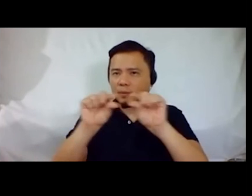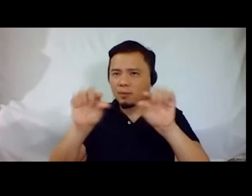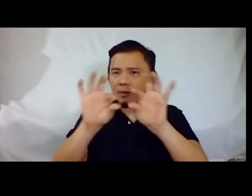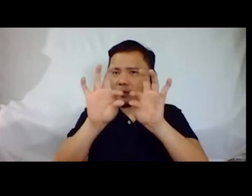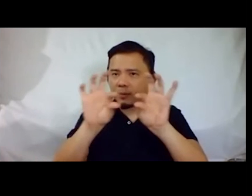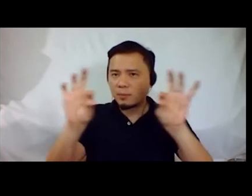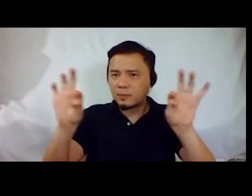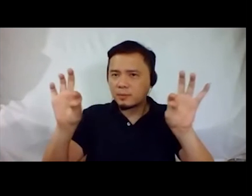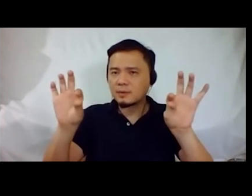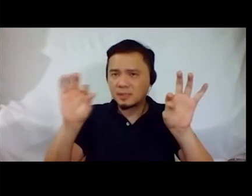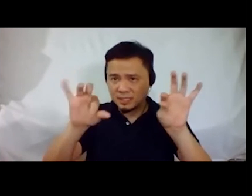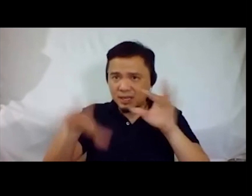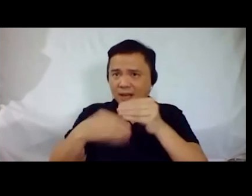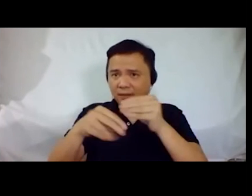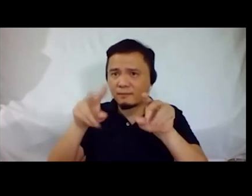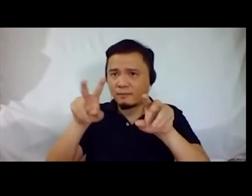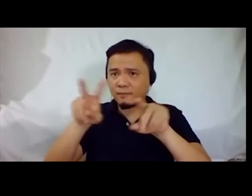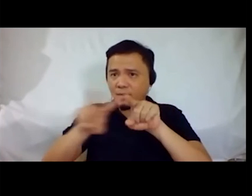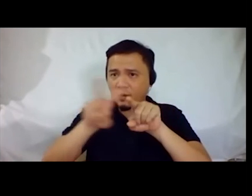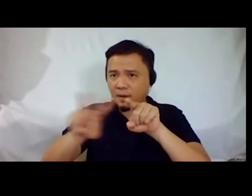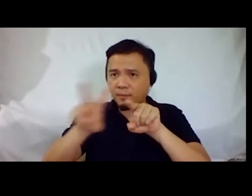But what about